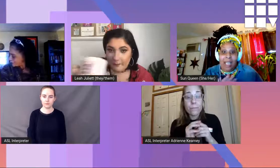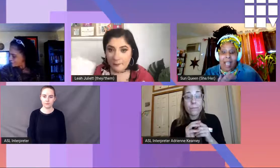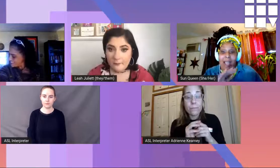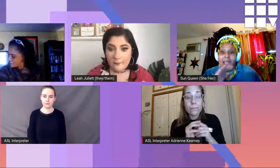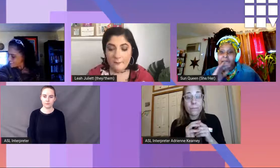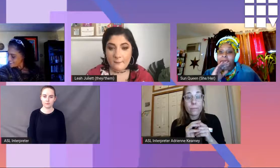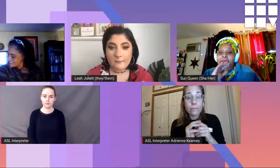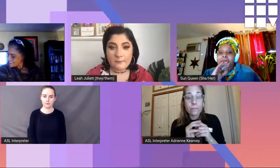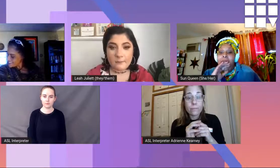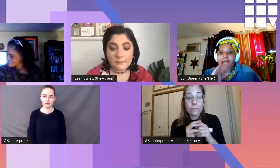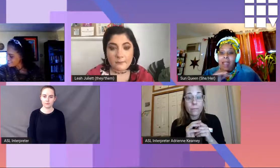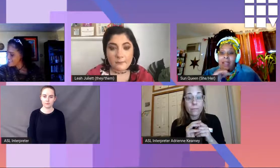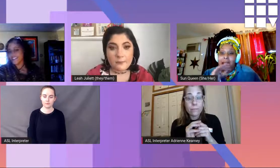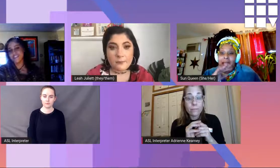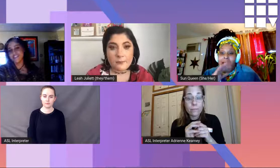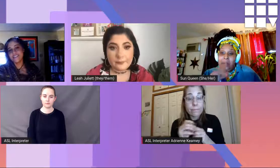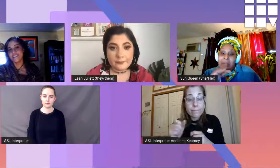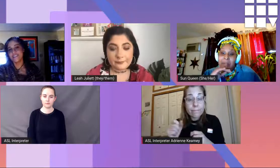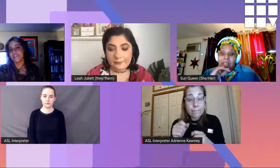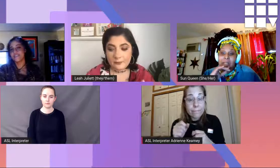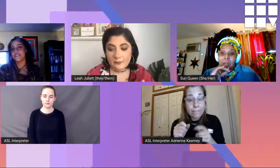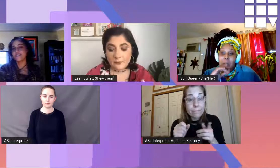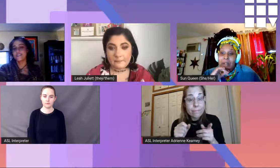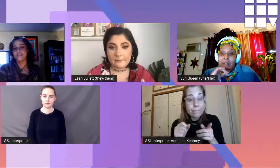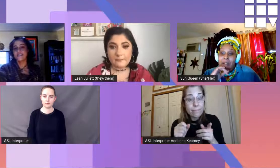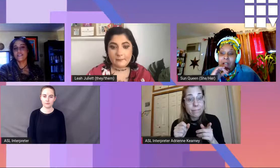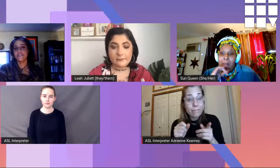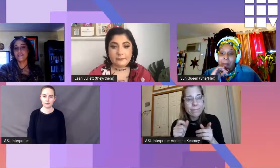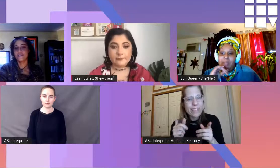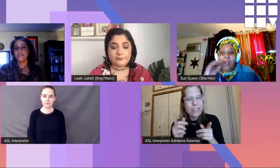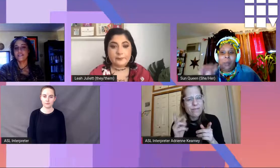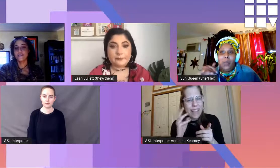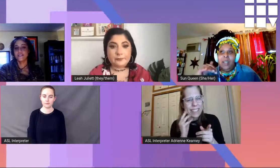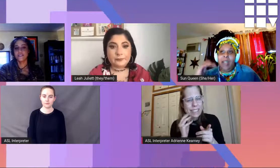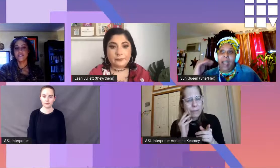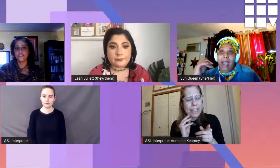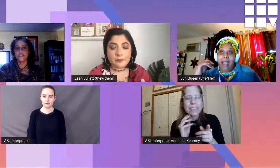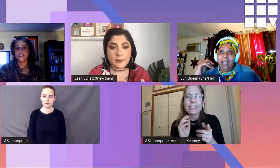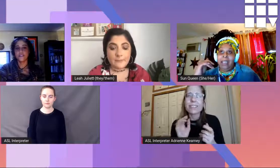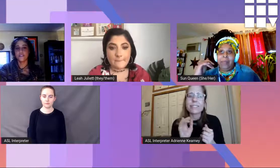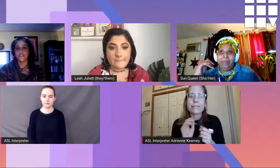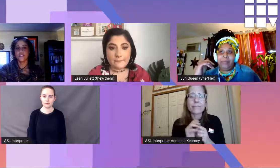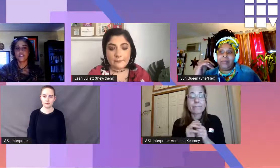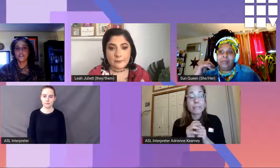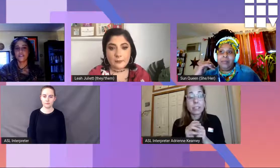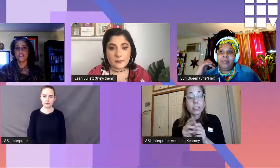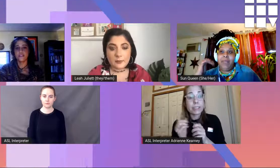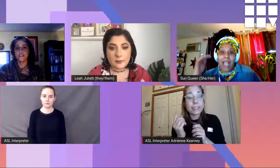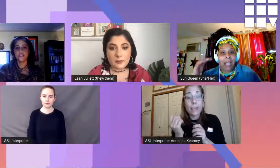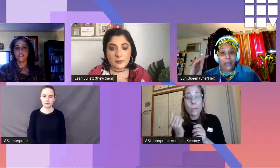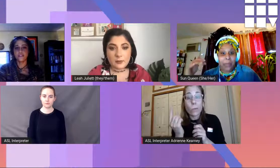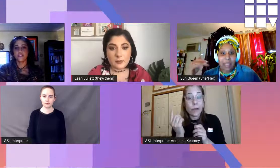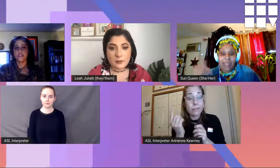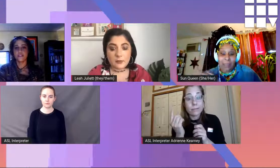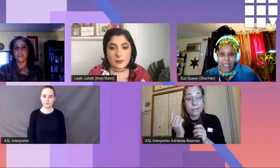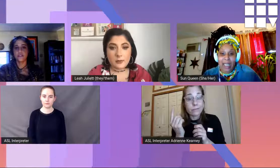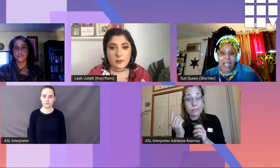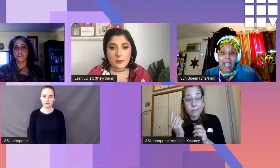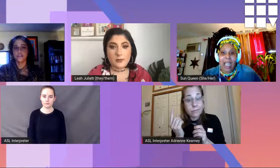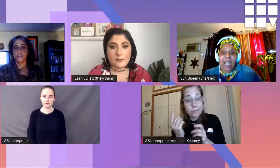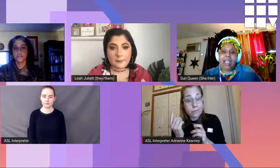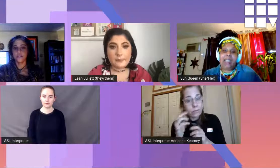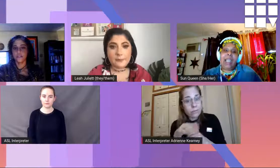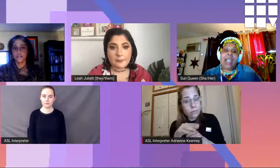Yes, like I had that experience where someone has asked for me to